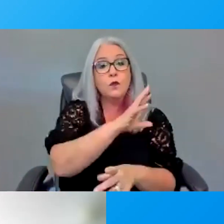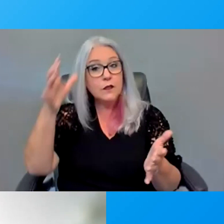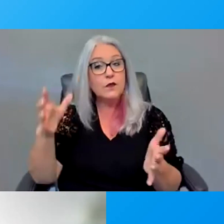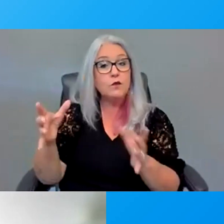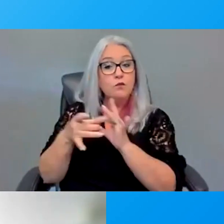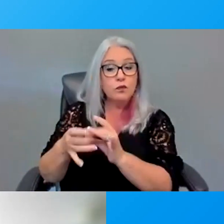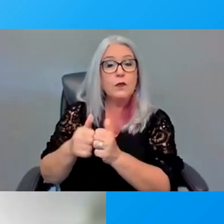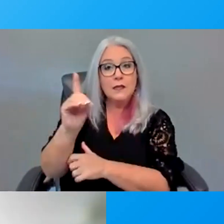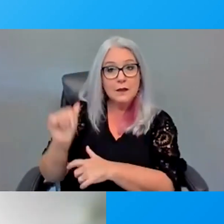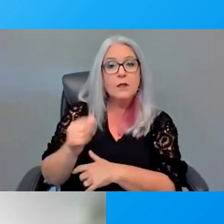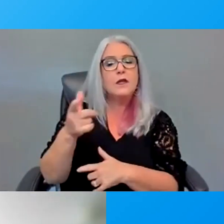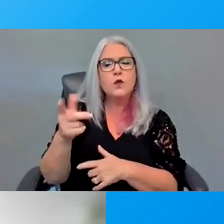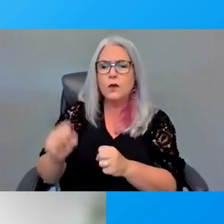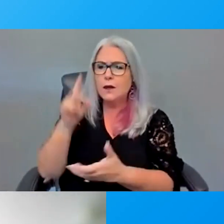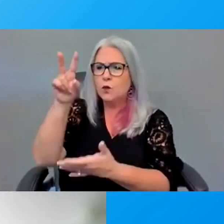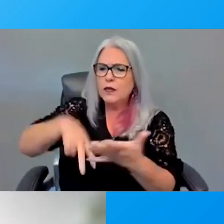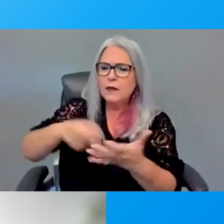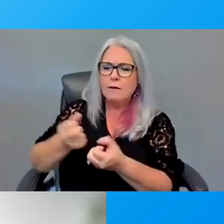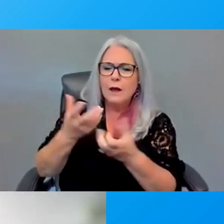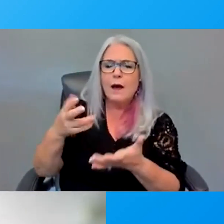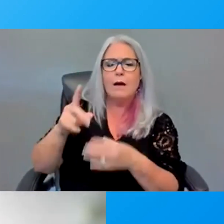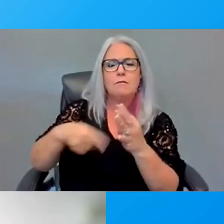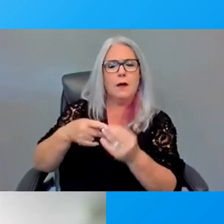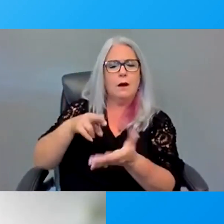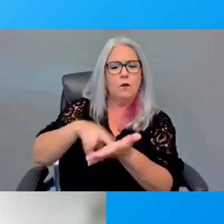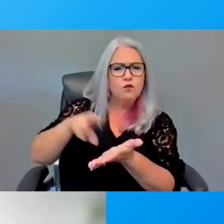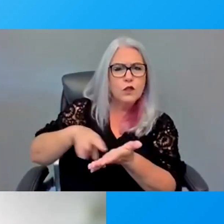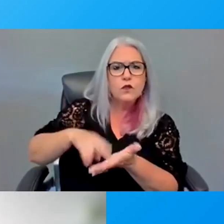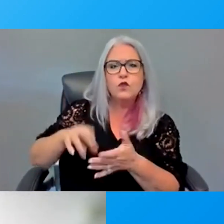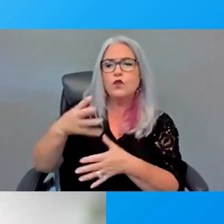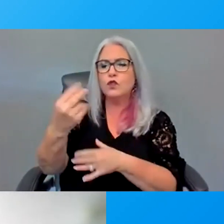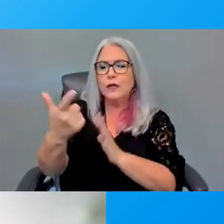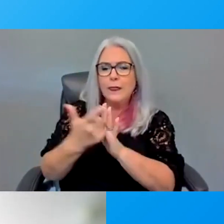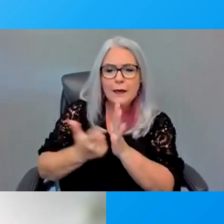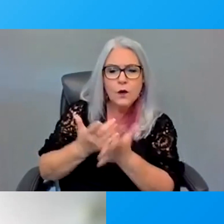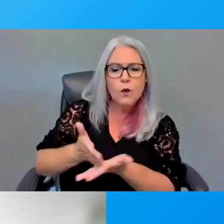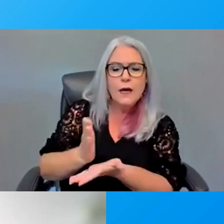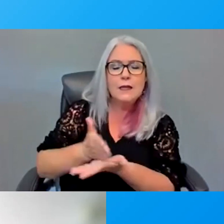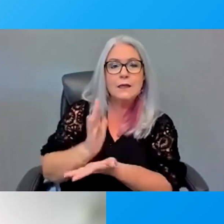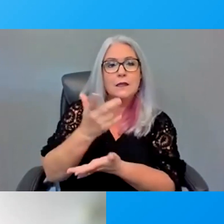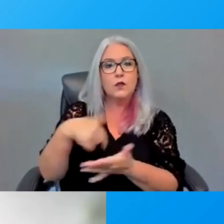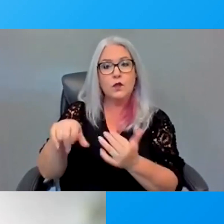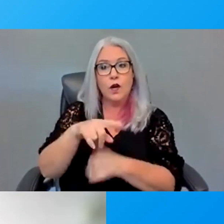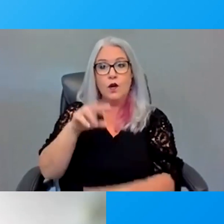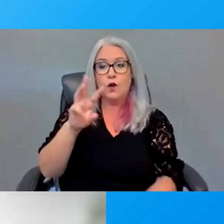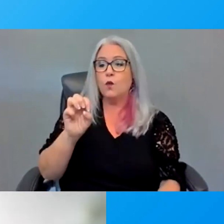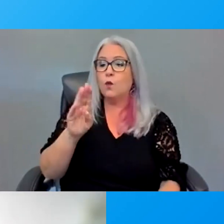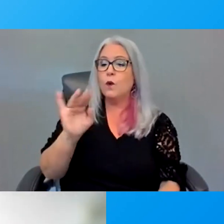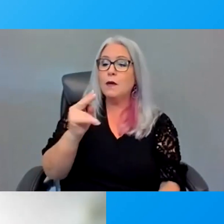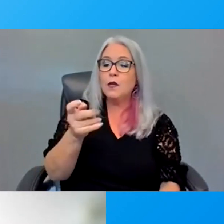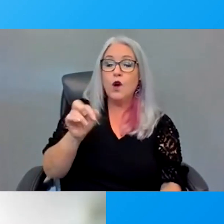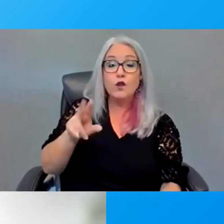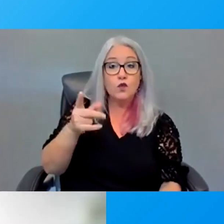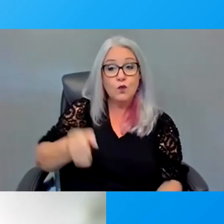rights, research around parenting with a disability. There are webinars. So if you want more information, you can sign up